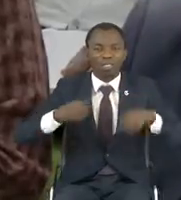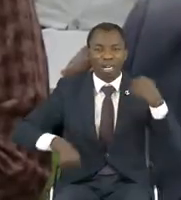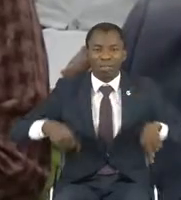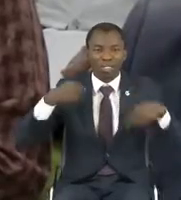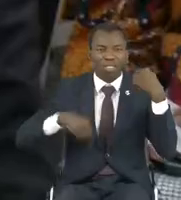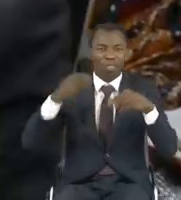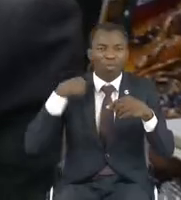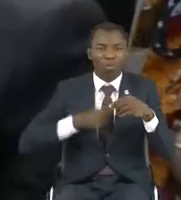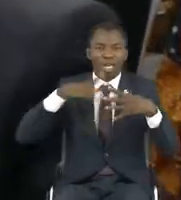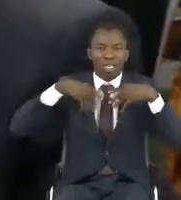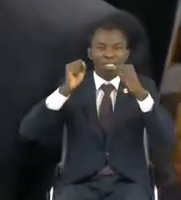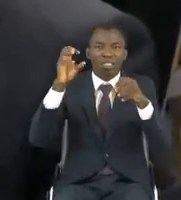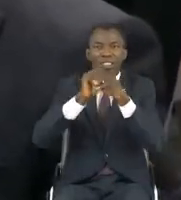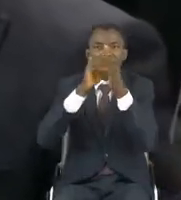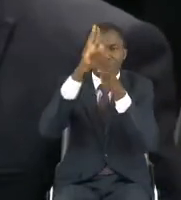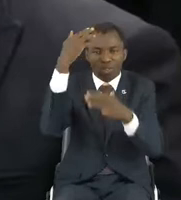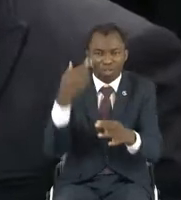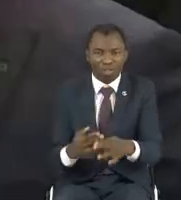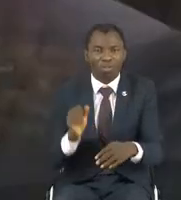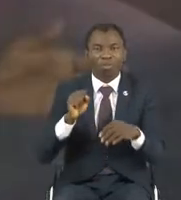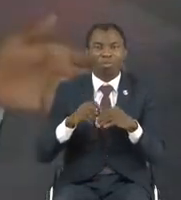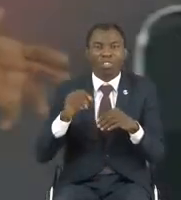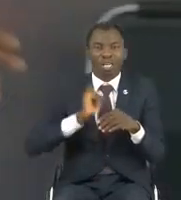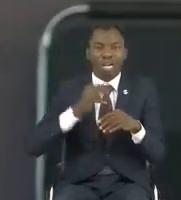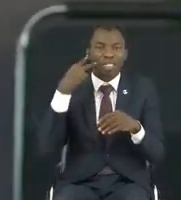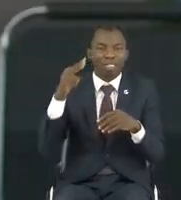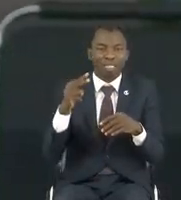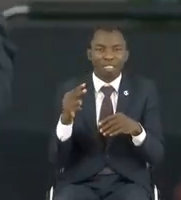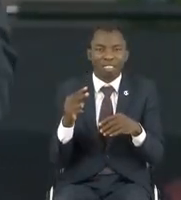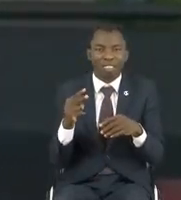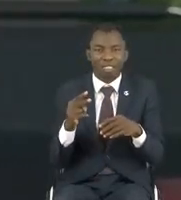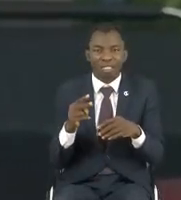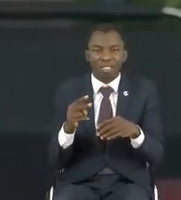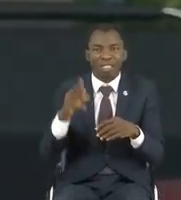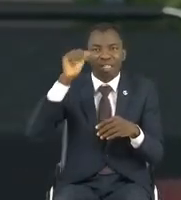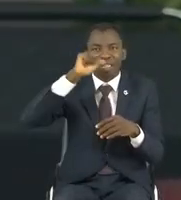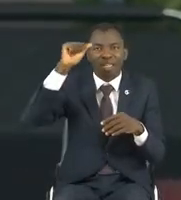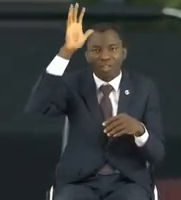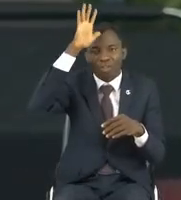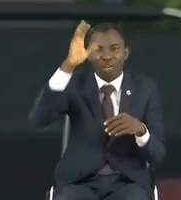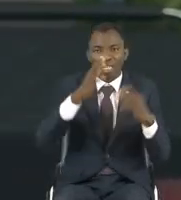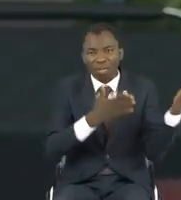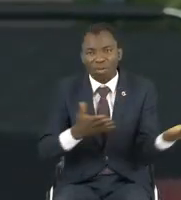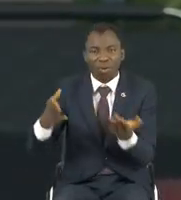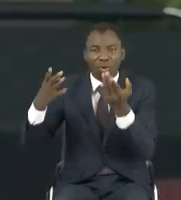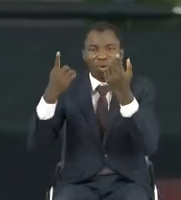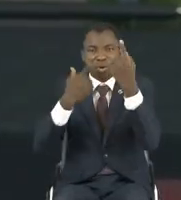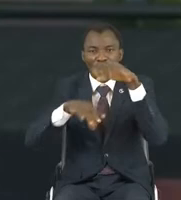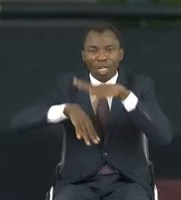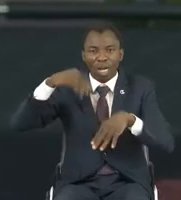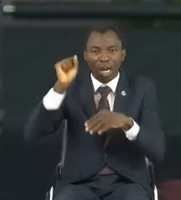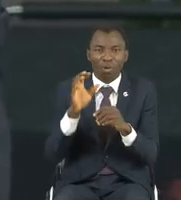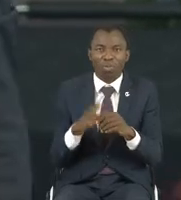healed. I see a father coming out, and he has the wife beside him, and then he has